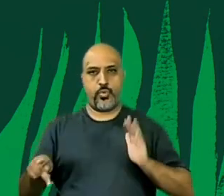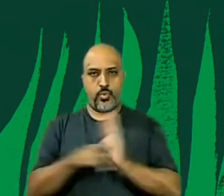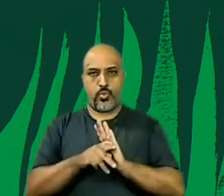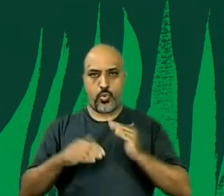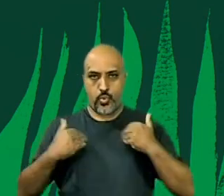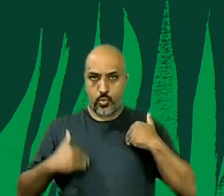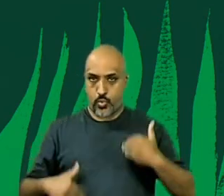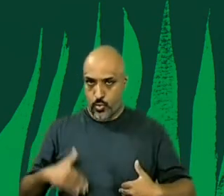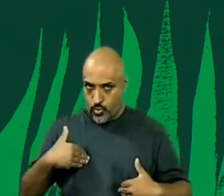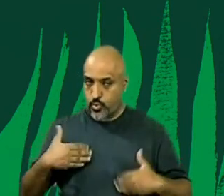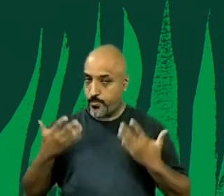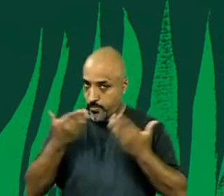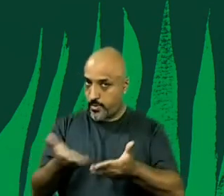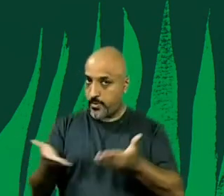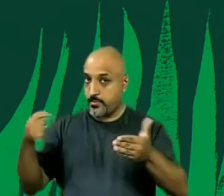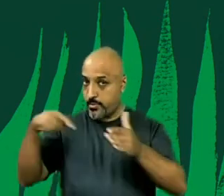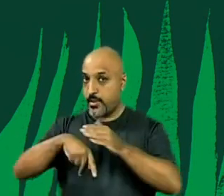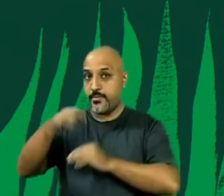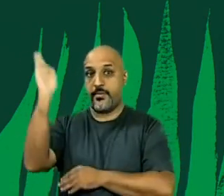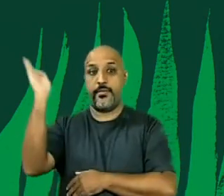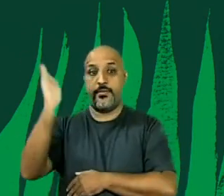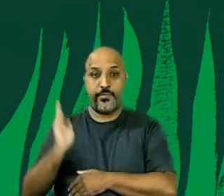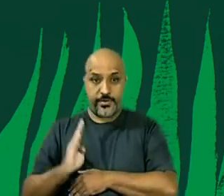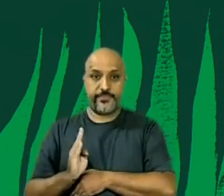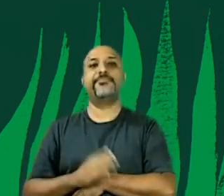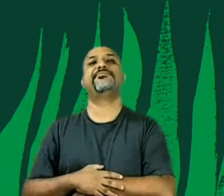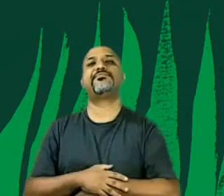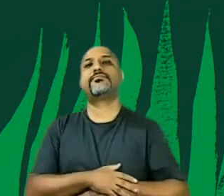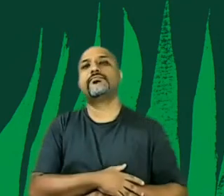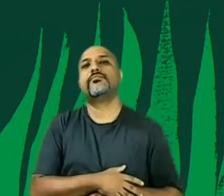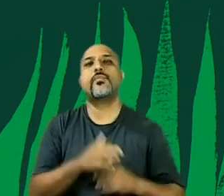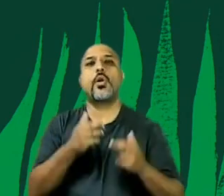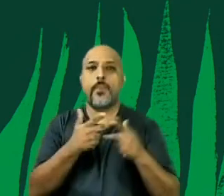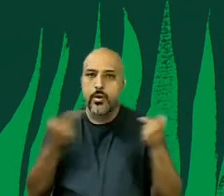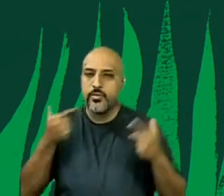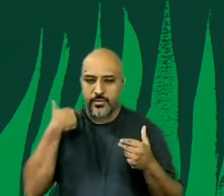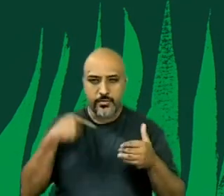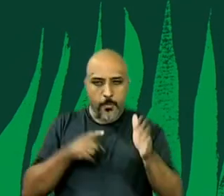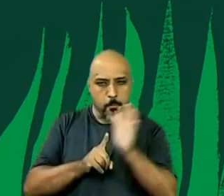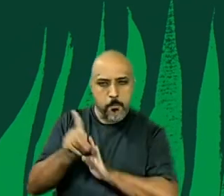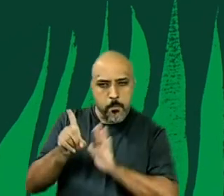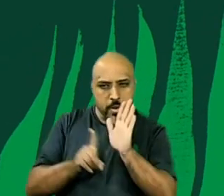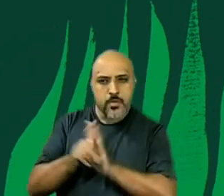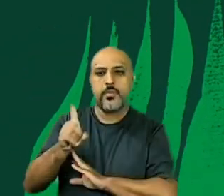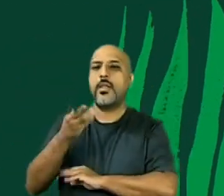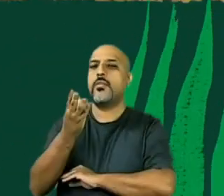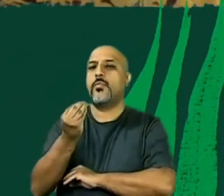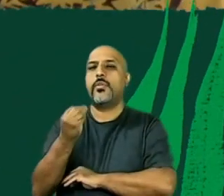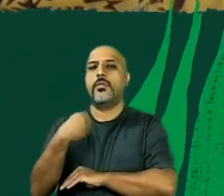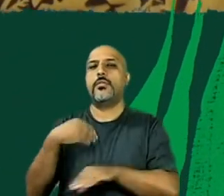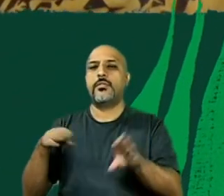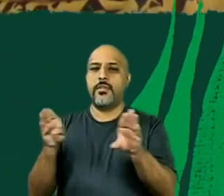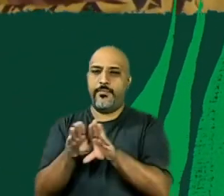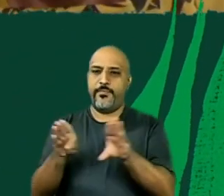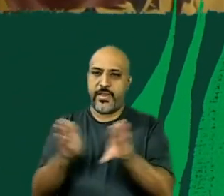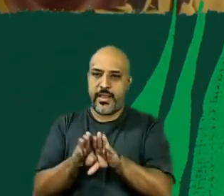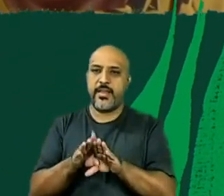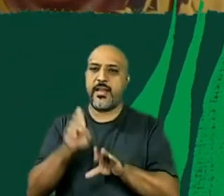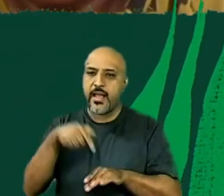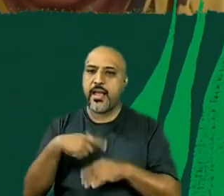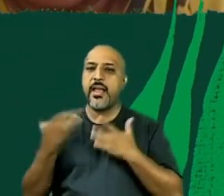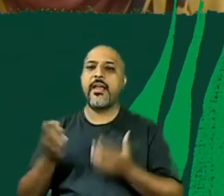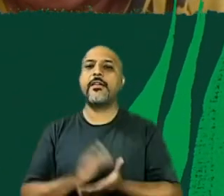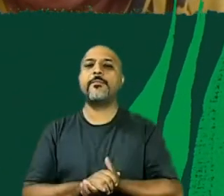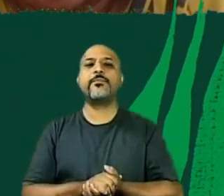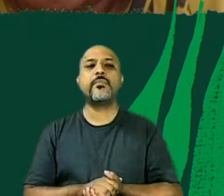case, Alice, of this situation in Brazil, one of the things that I've asked also a lot is the